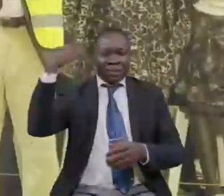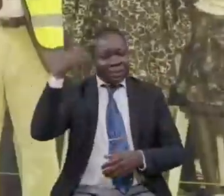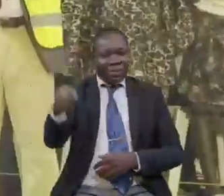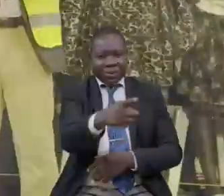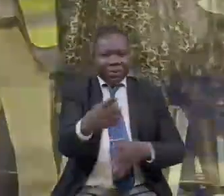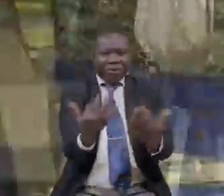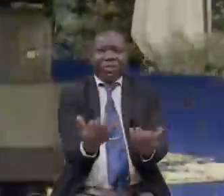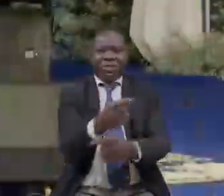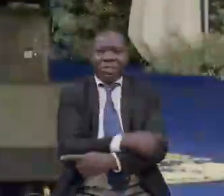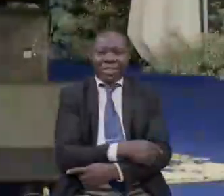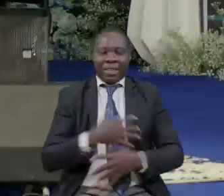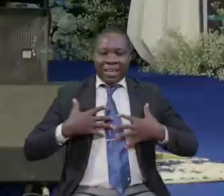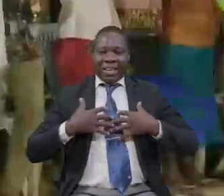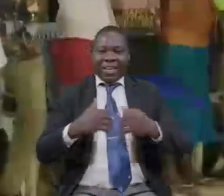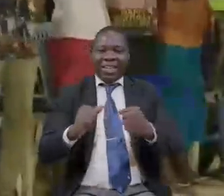Healing for you today.